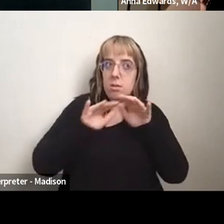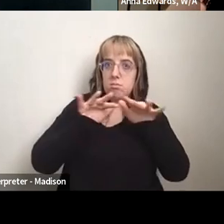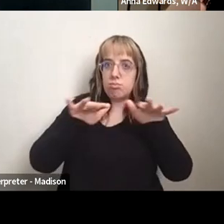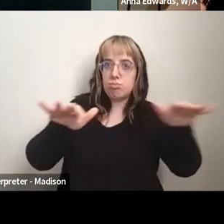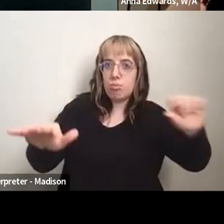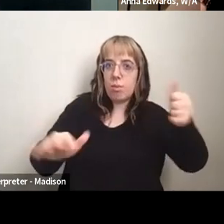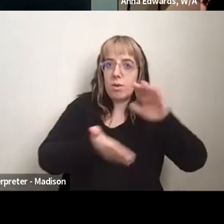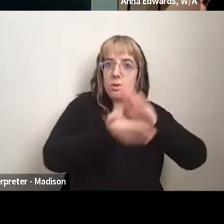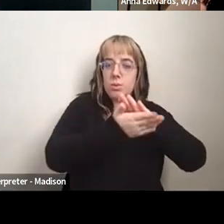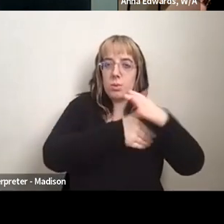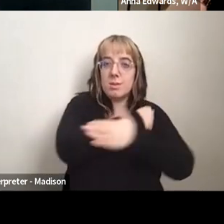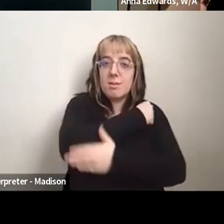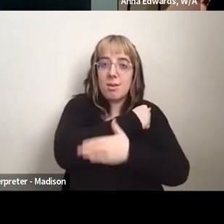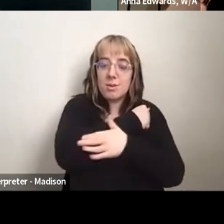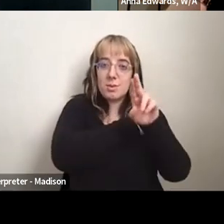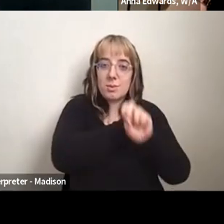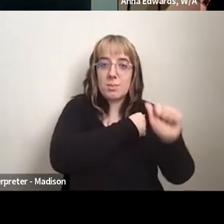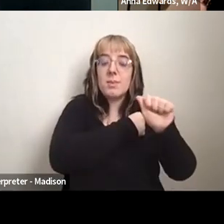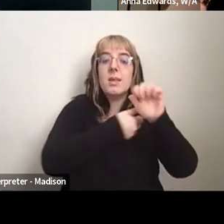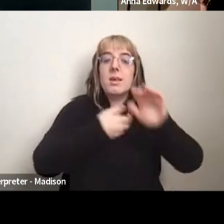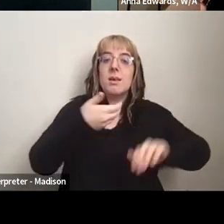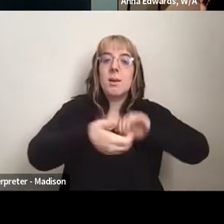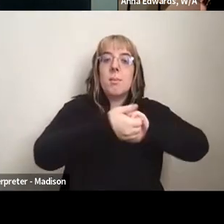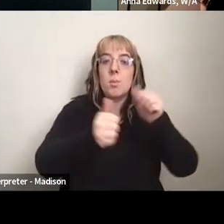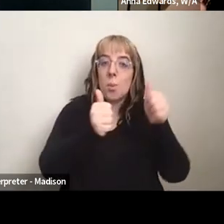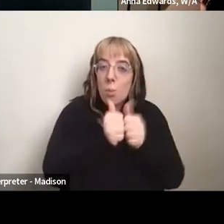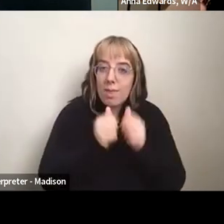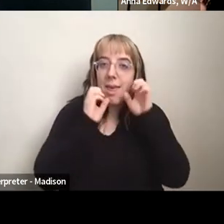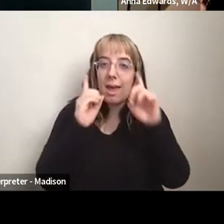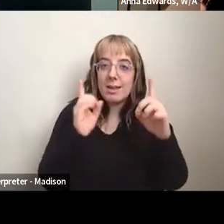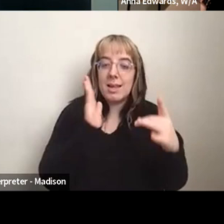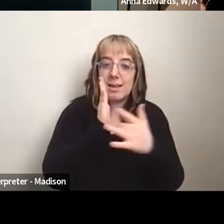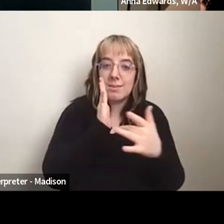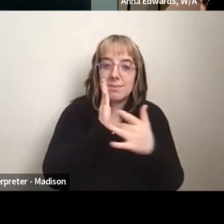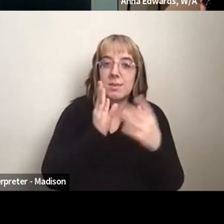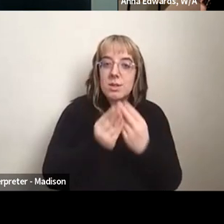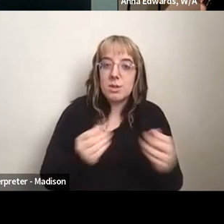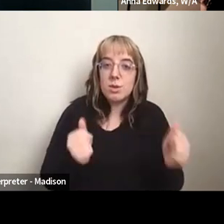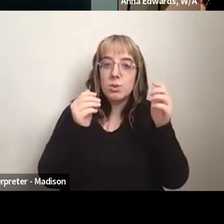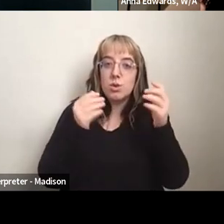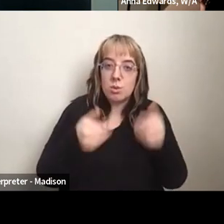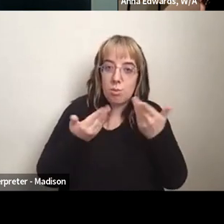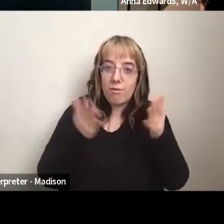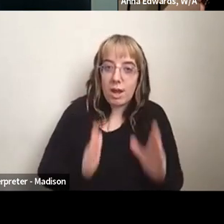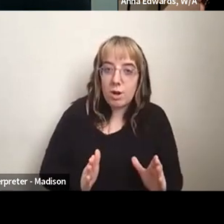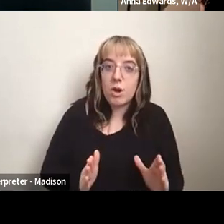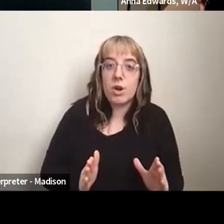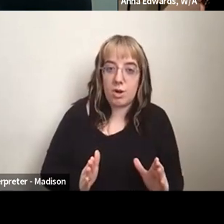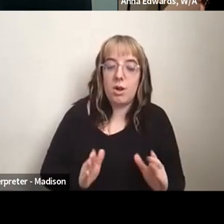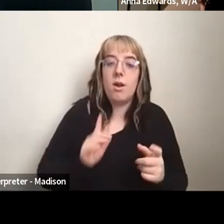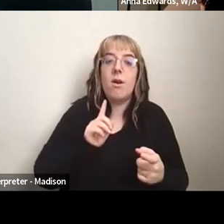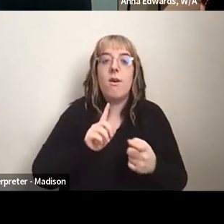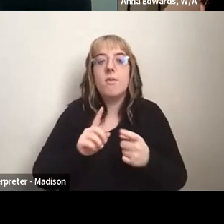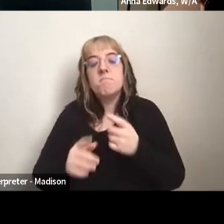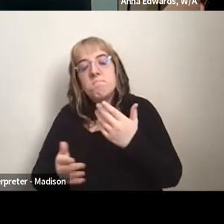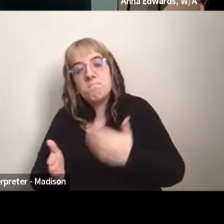nation, is partnering with the EdTech solution provider. From time to